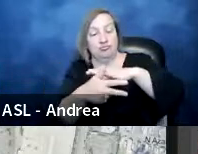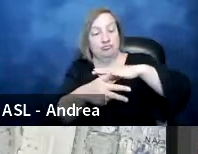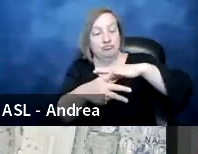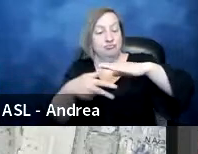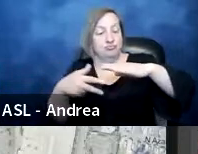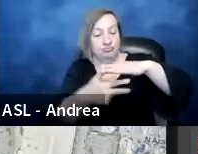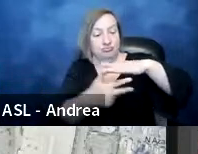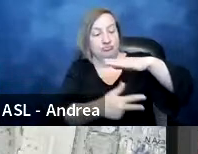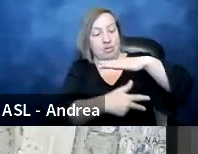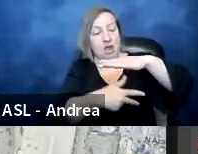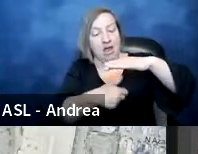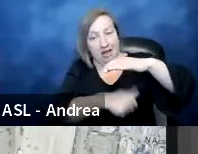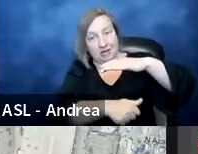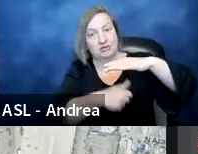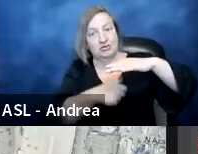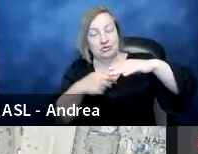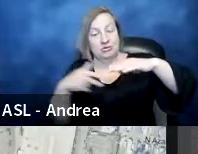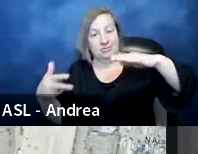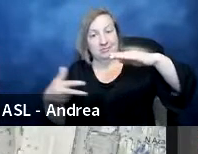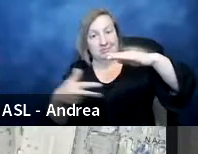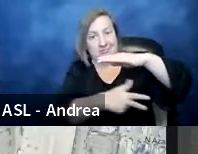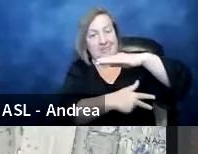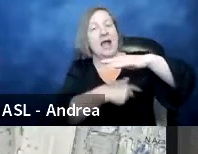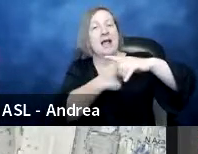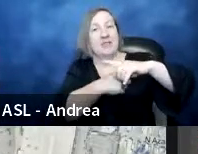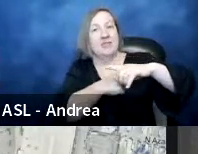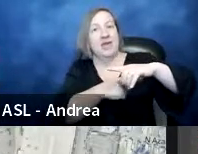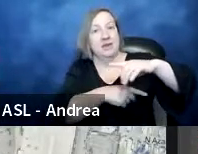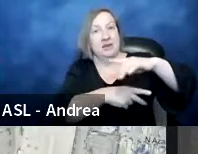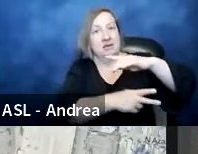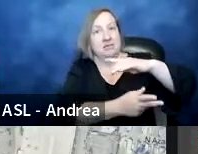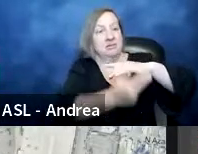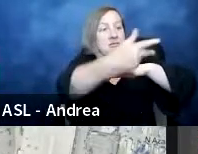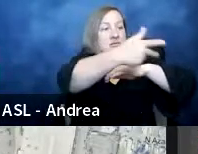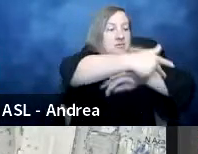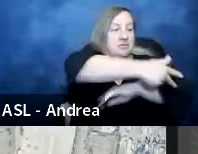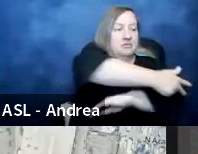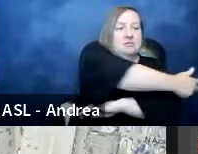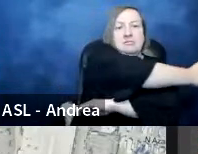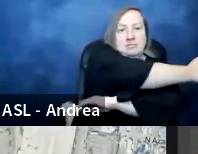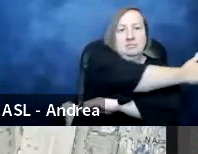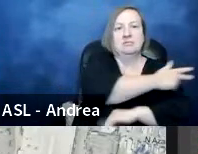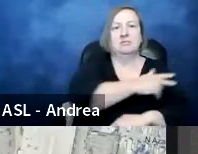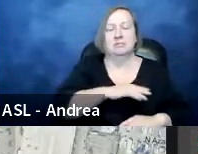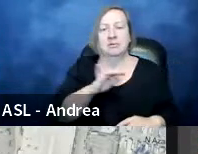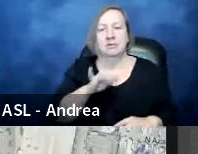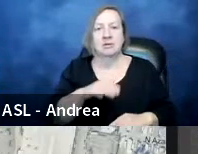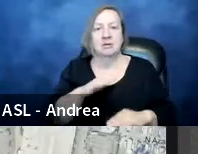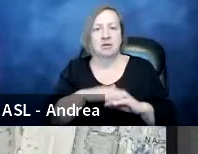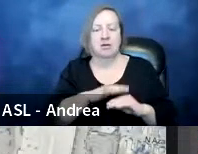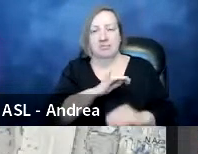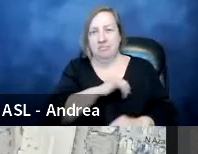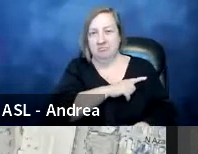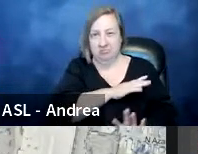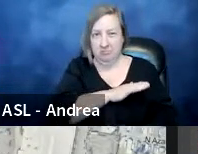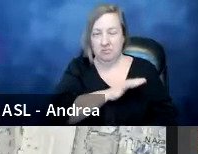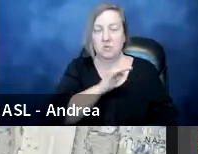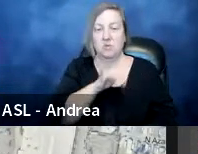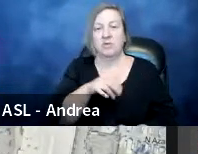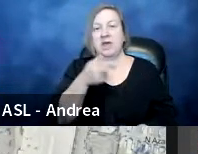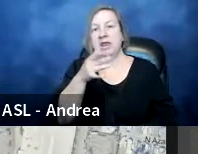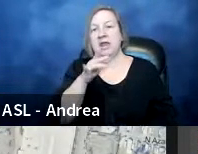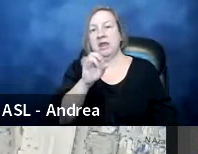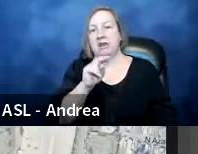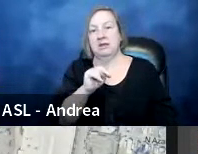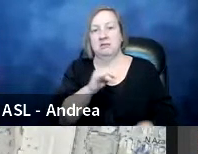freeway and over to the on-ramp in southbound direction. So that makes up the rest of the Hayden Island